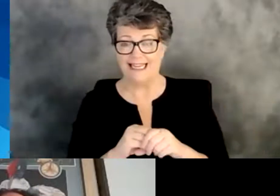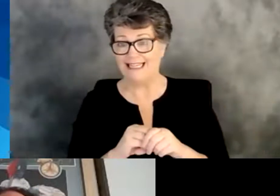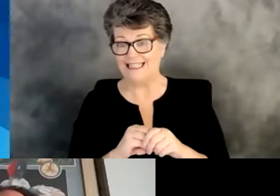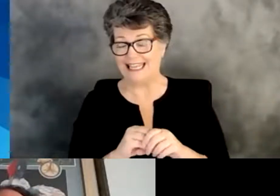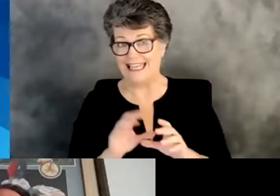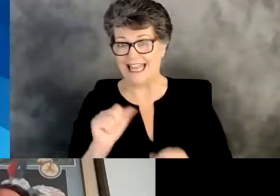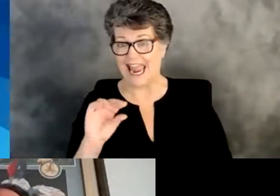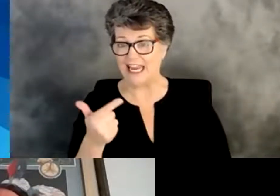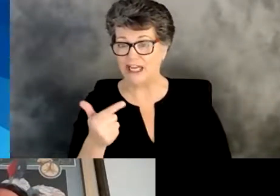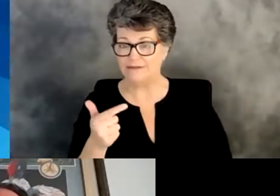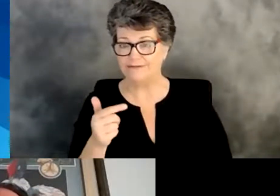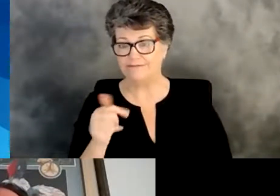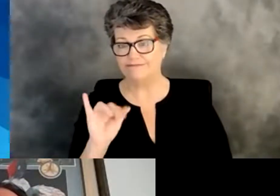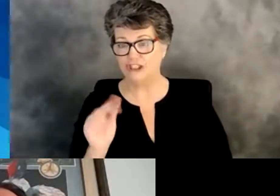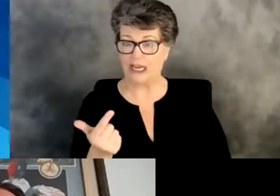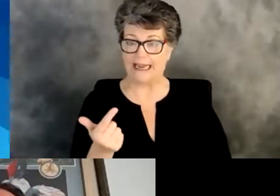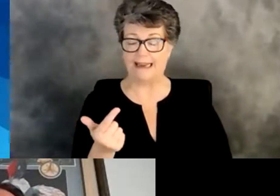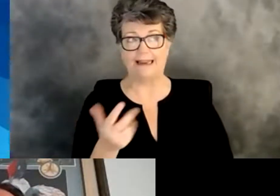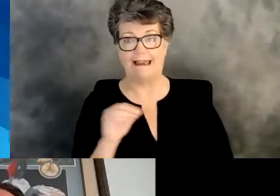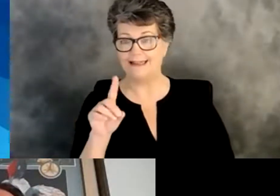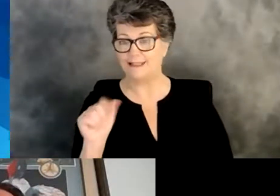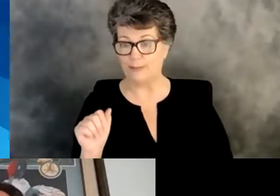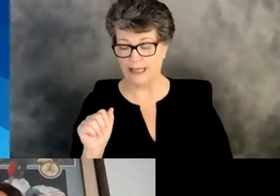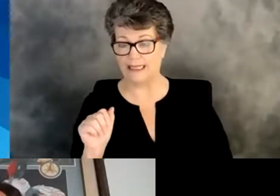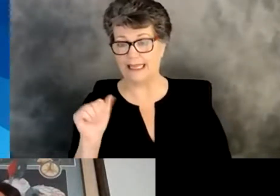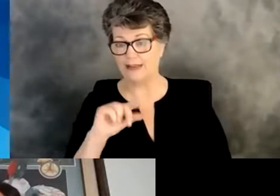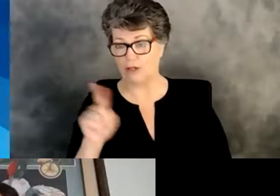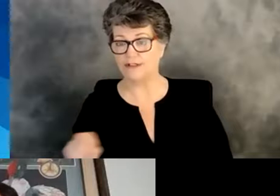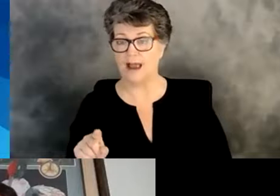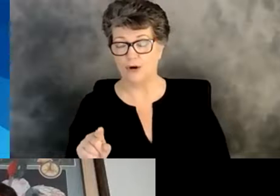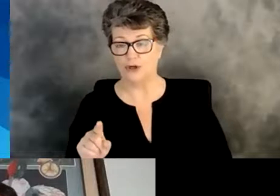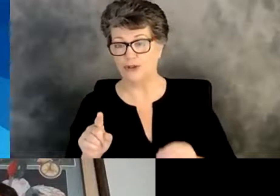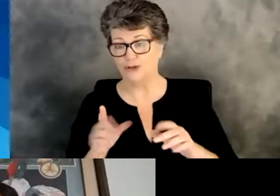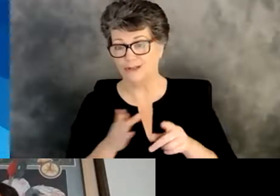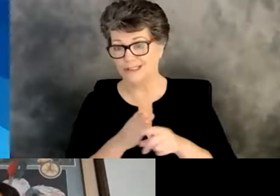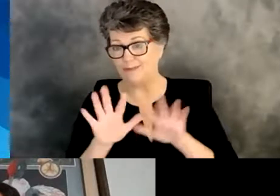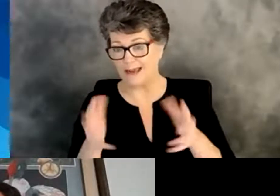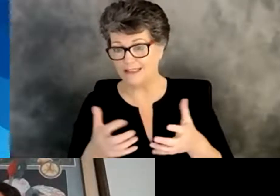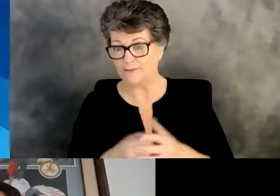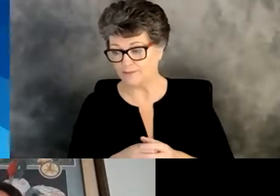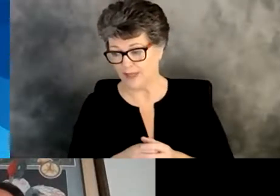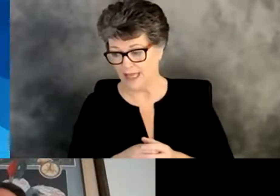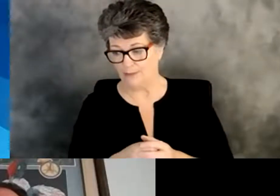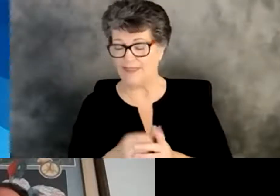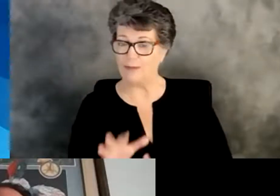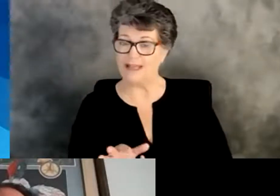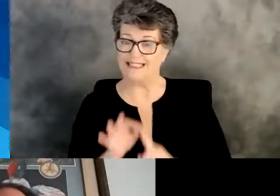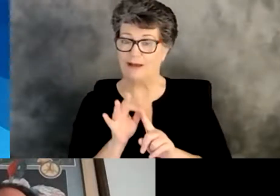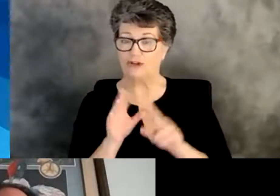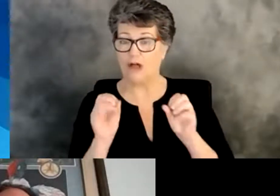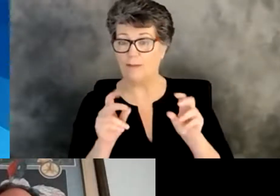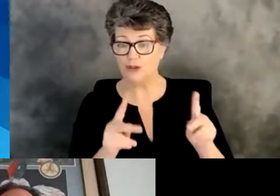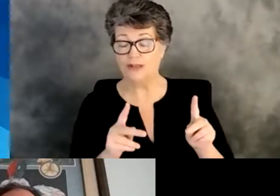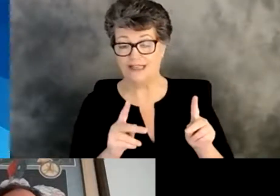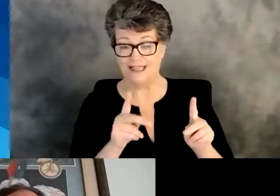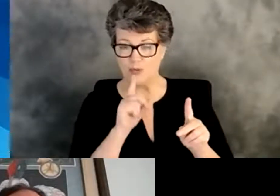aging and disability and Alzheimer's space. But again, it's going to give a special, an opportunity to really